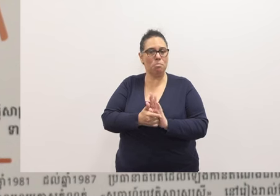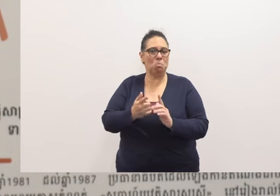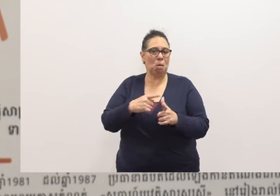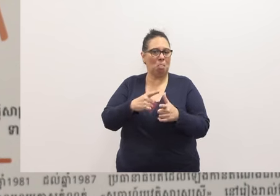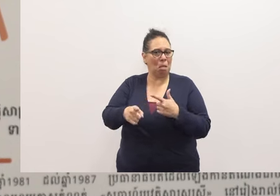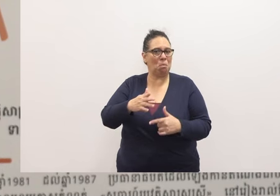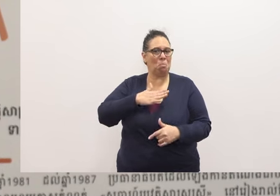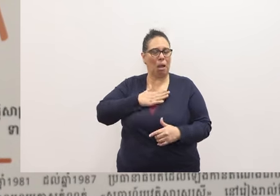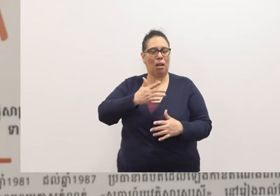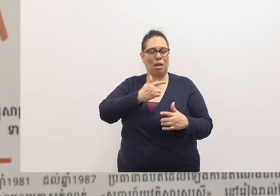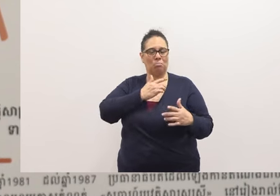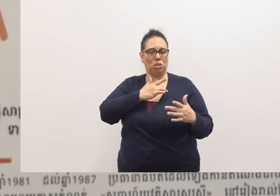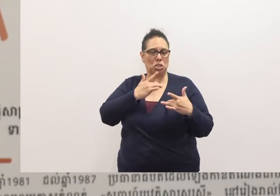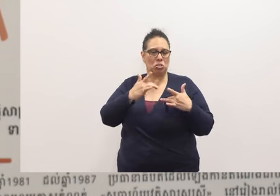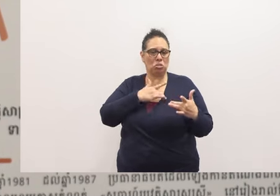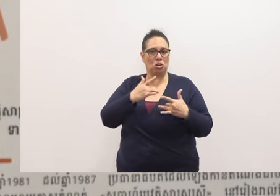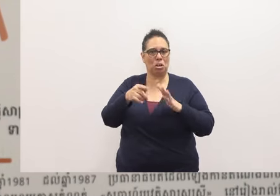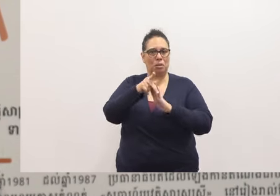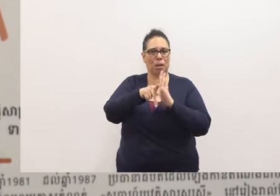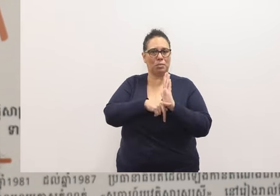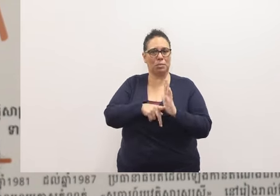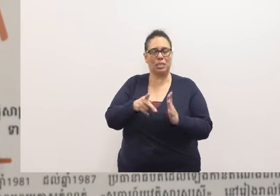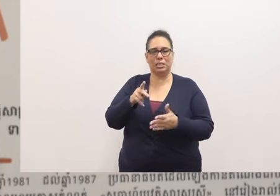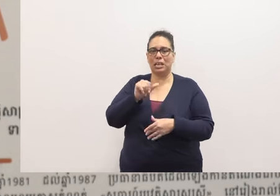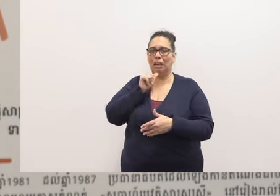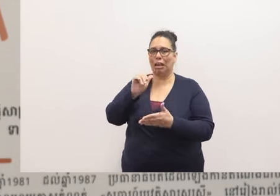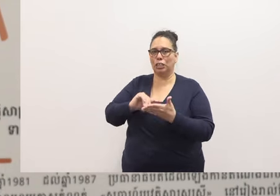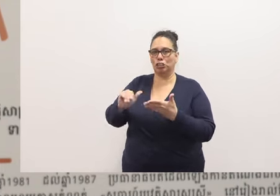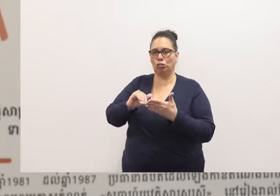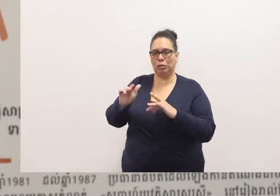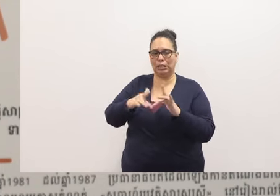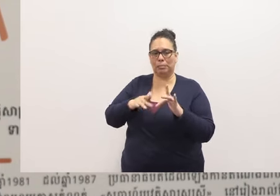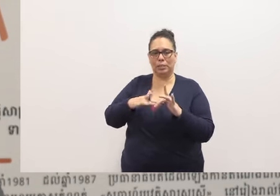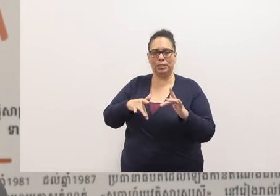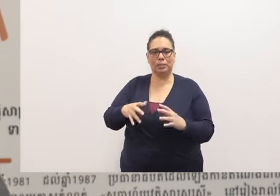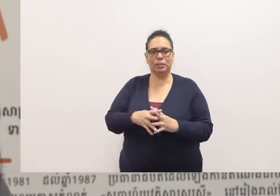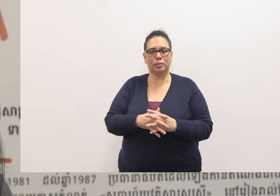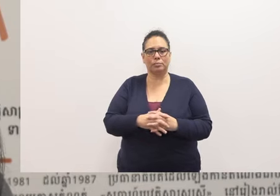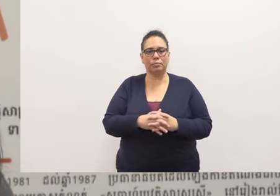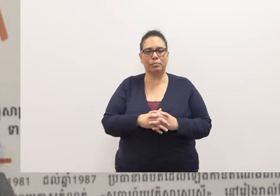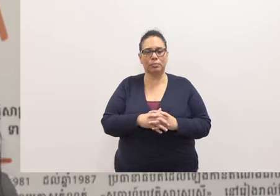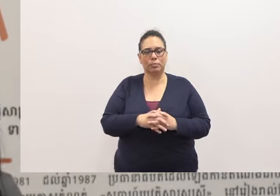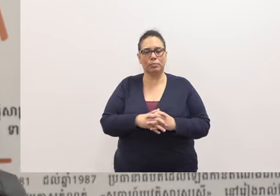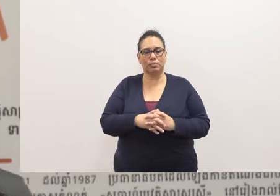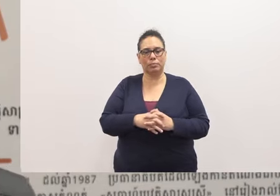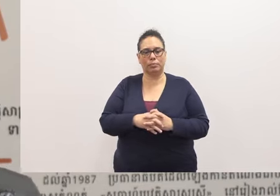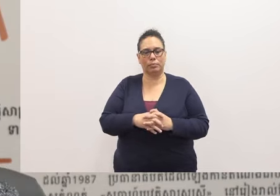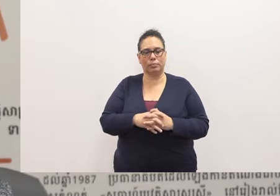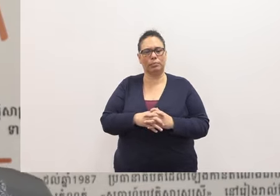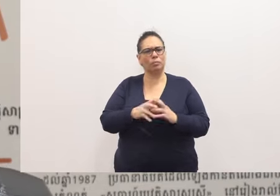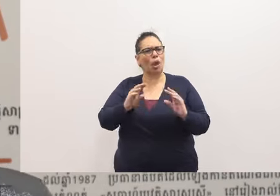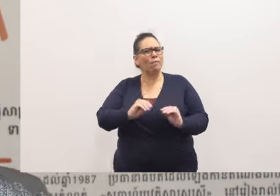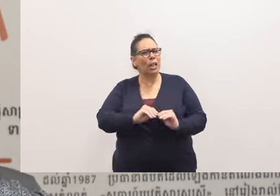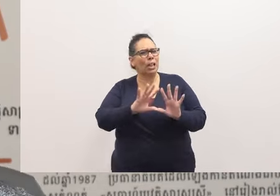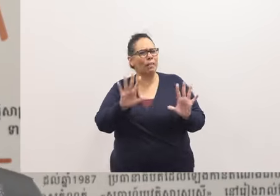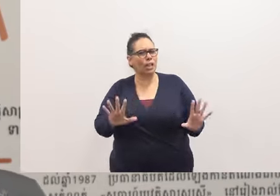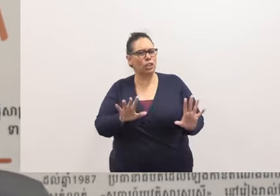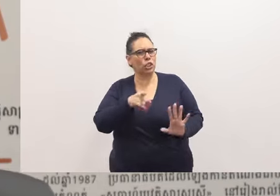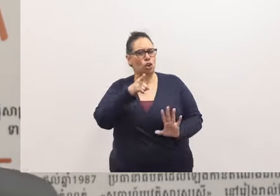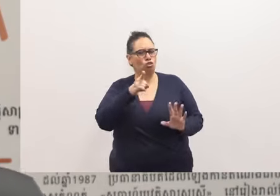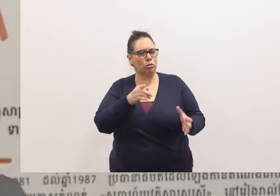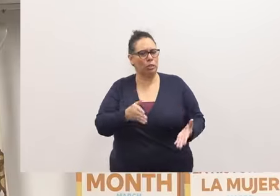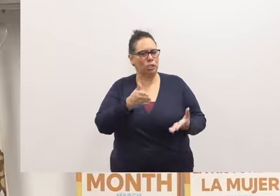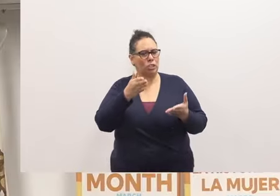concern here in this policy then becomes the unexcused absences. So I have for clarification, Ms. Lopez, are you suggesting